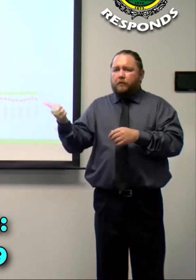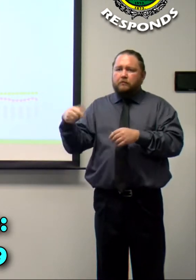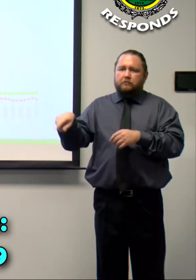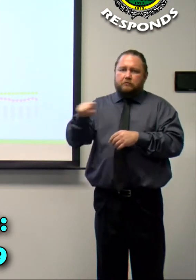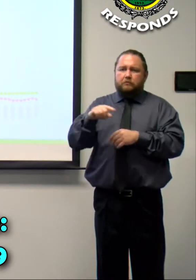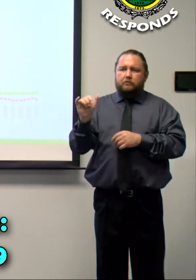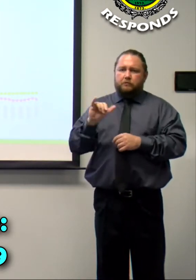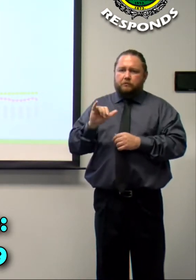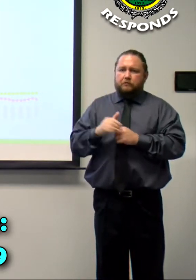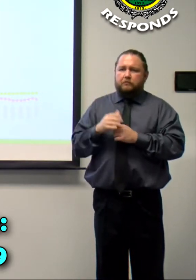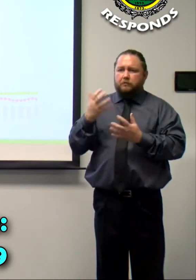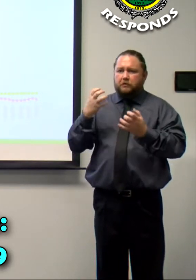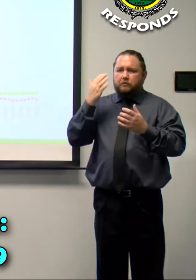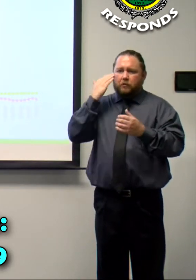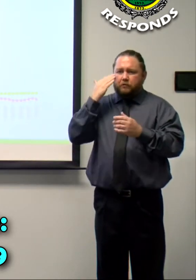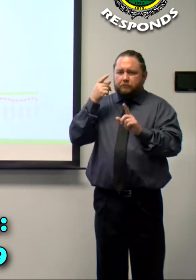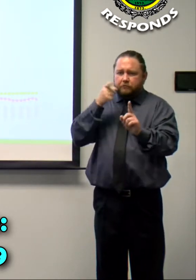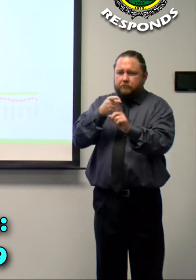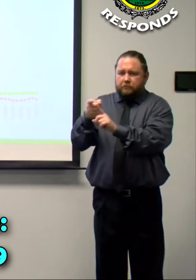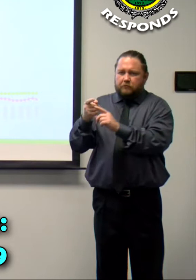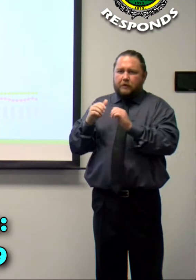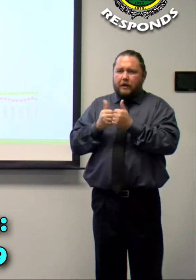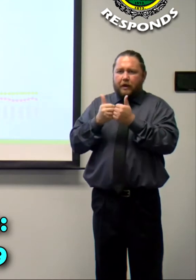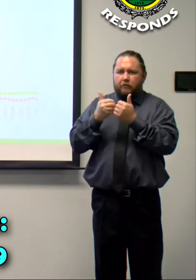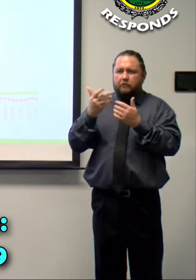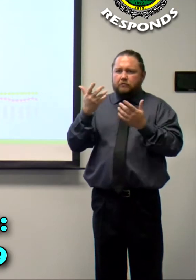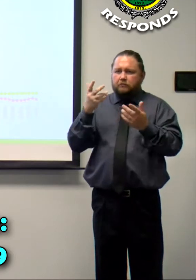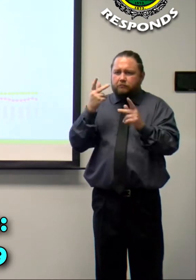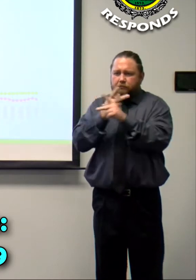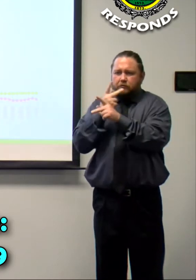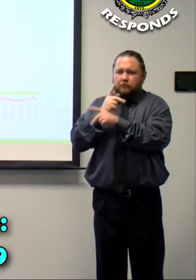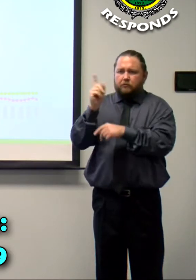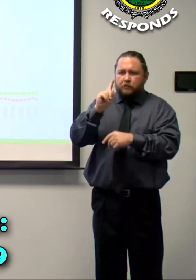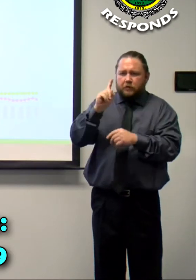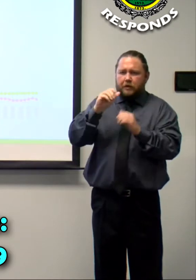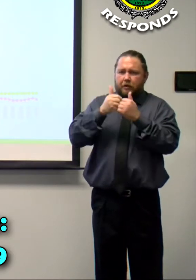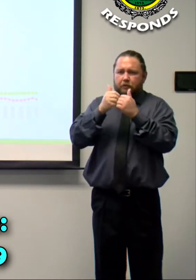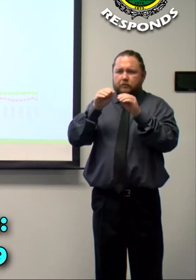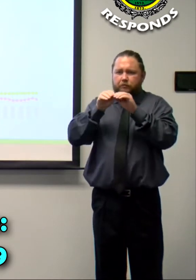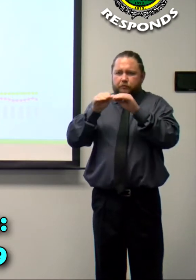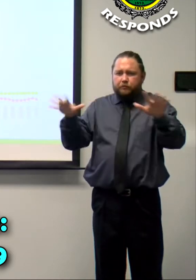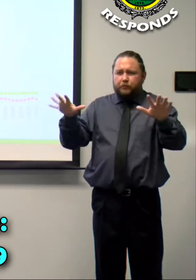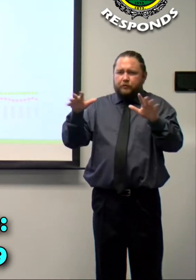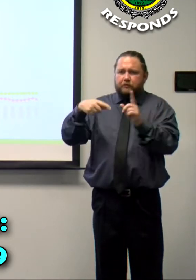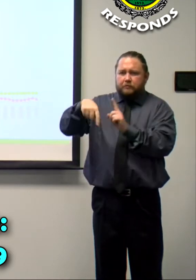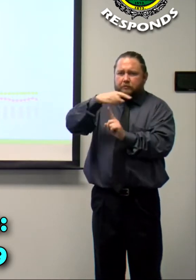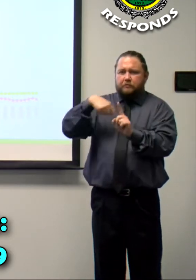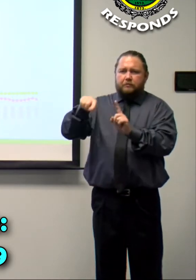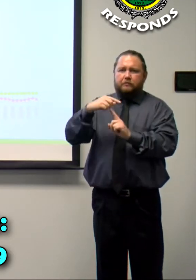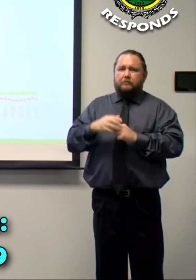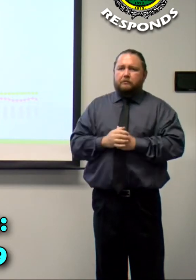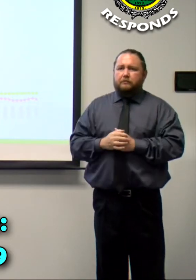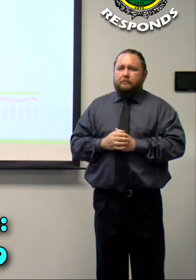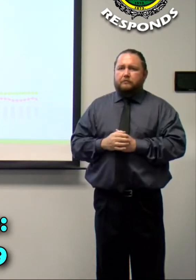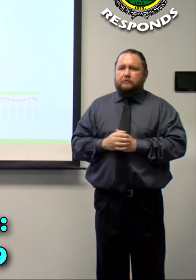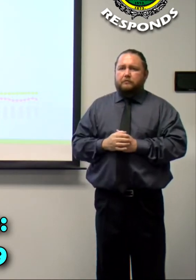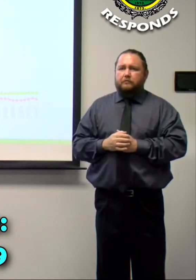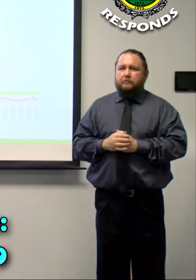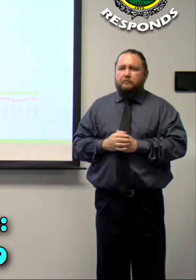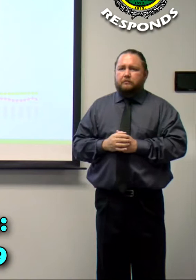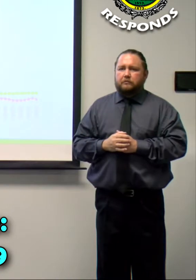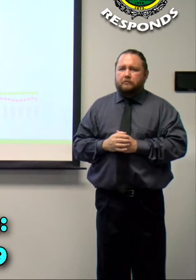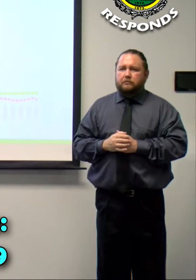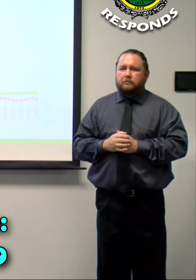become. Very important in terms of looking to the future and trying to decide how to move forward